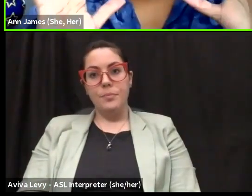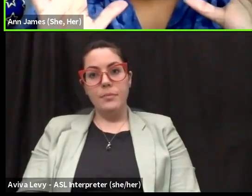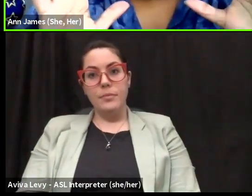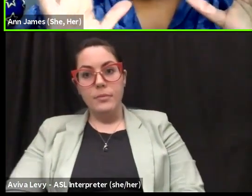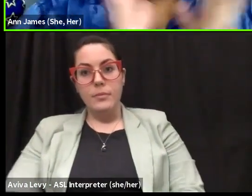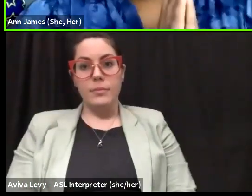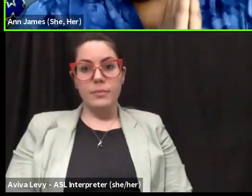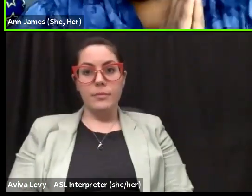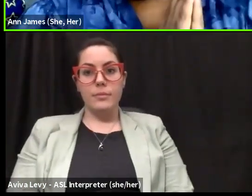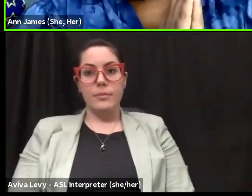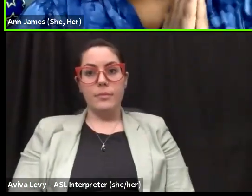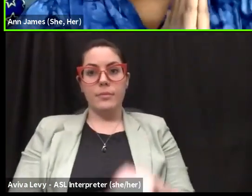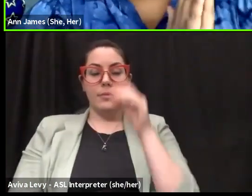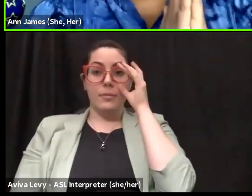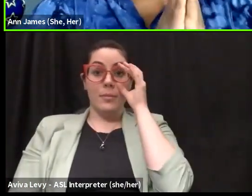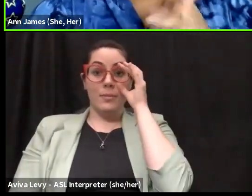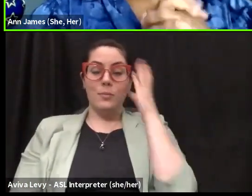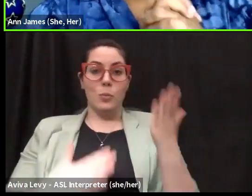I could start.